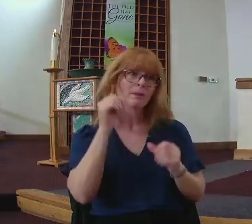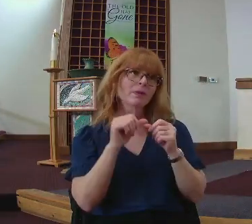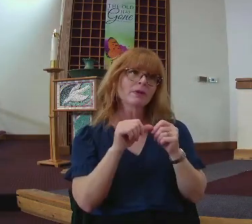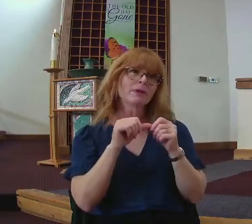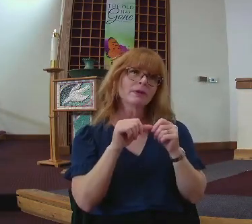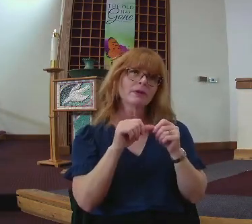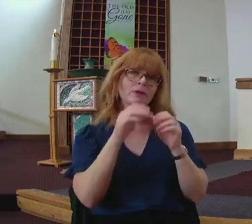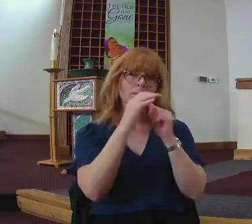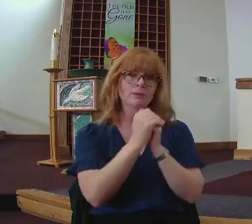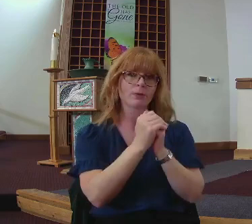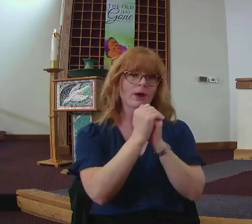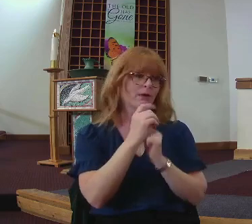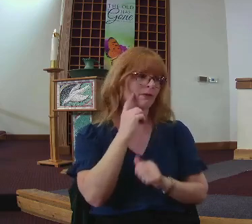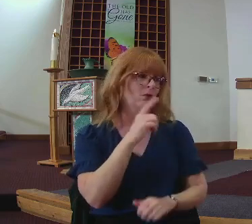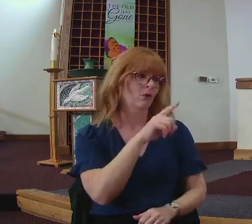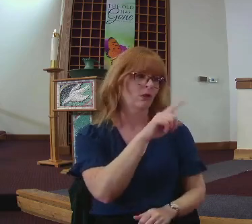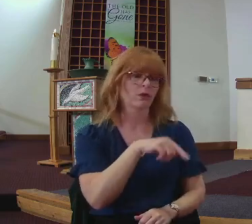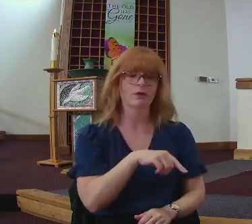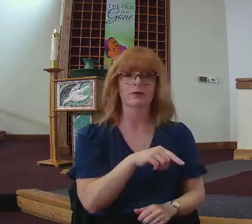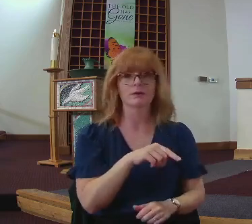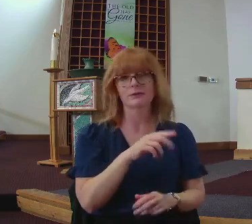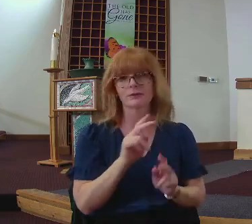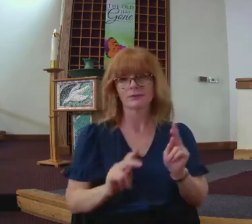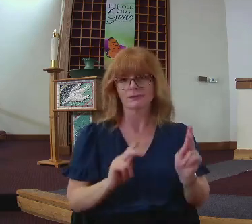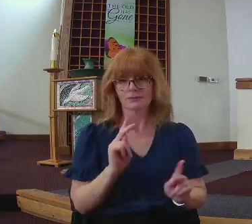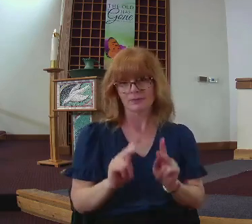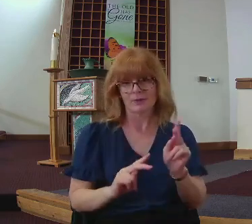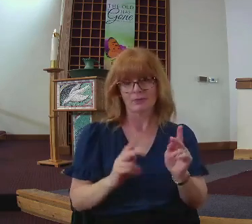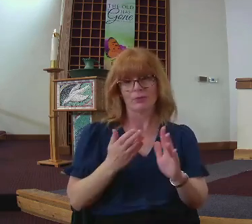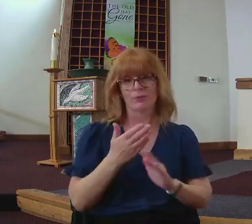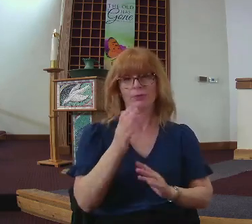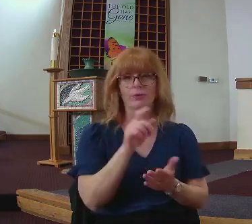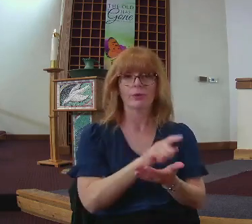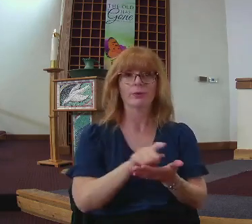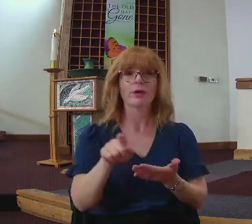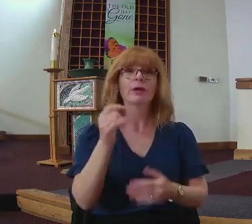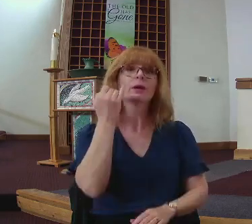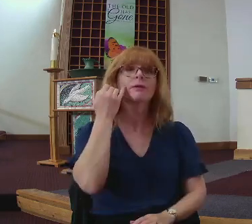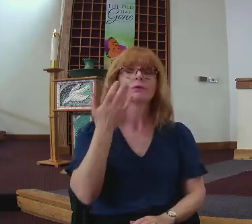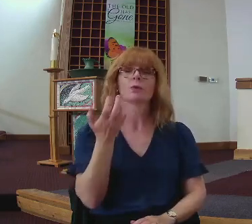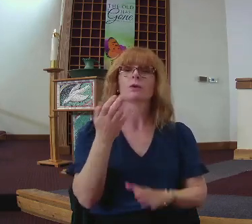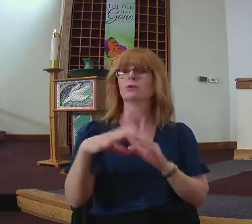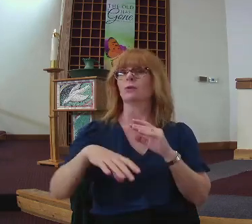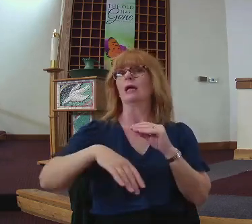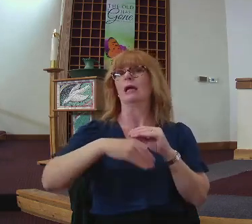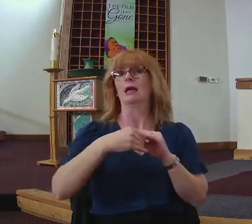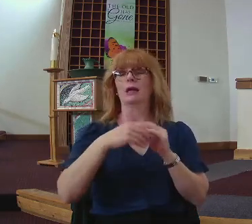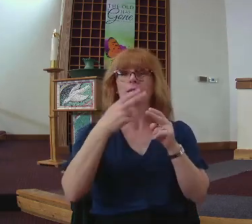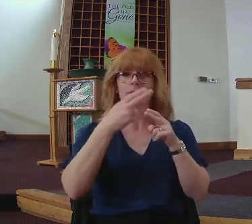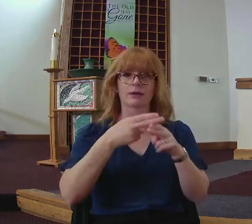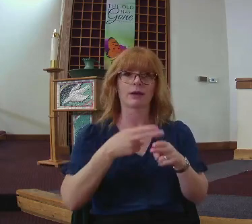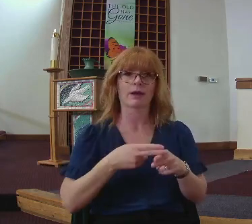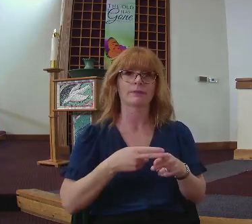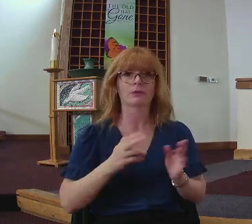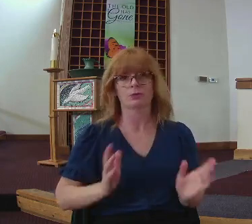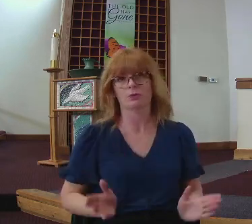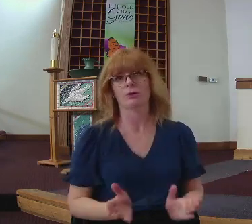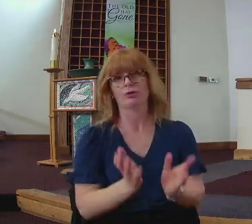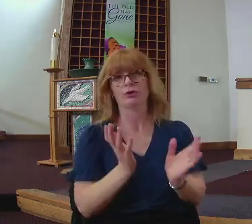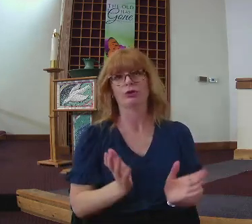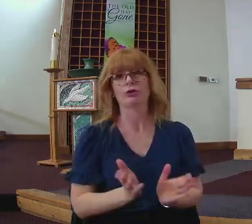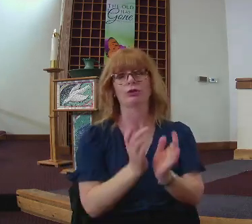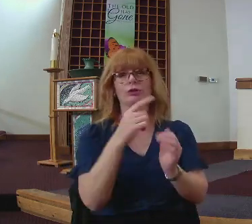these situations throughout the week. If you have others that you would like to add, we encourage you to fill out